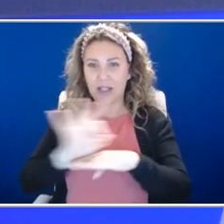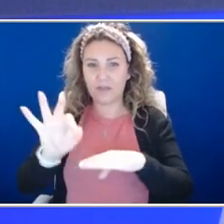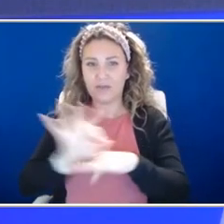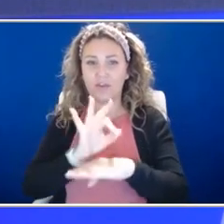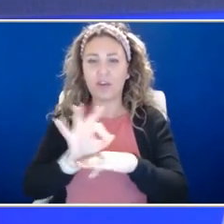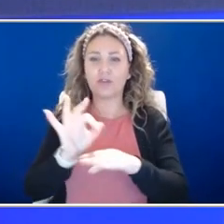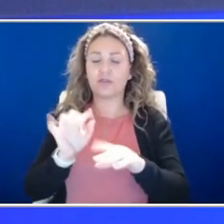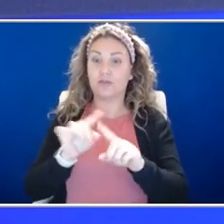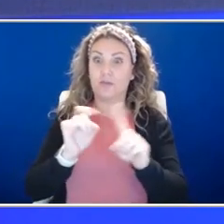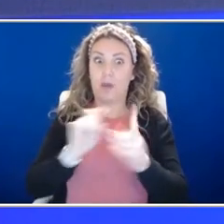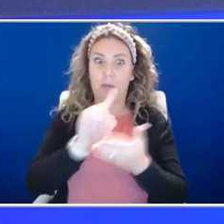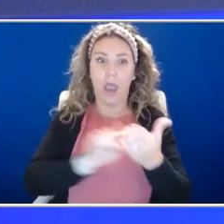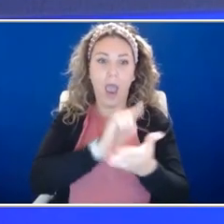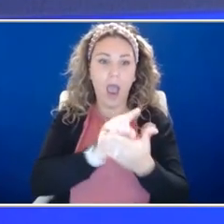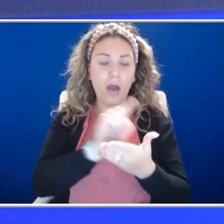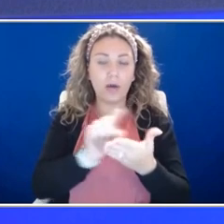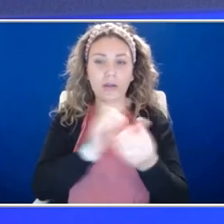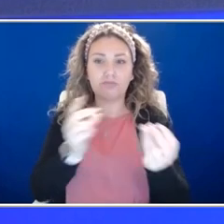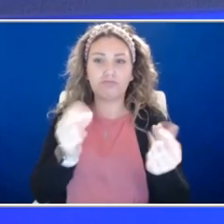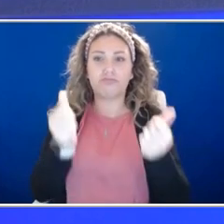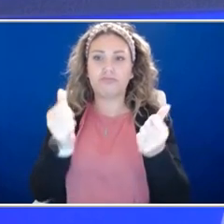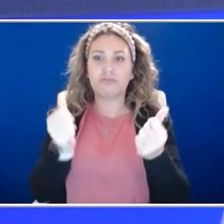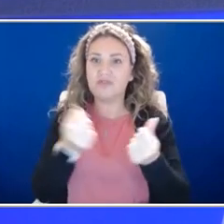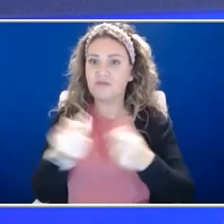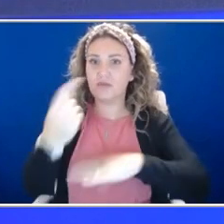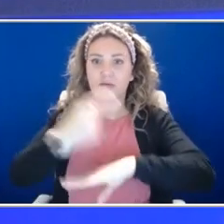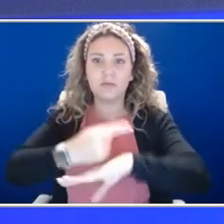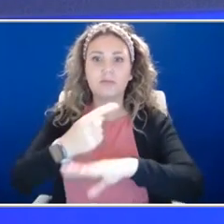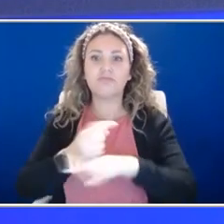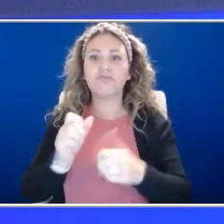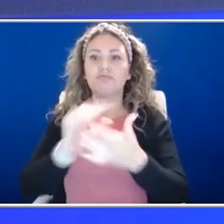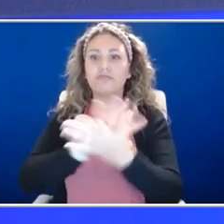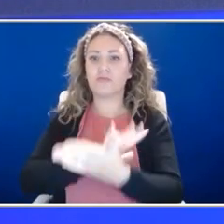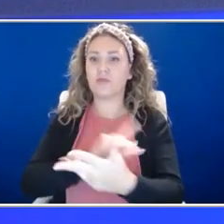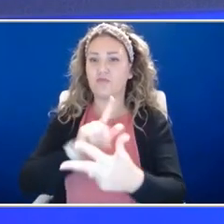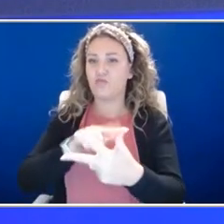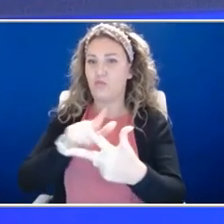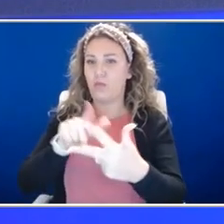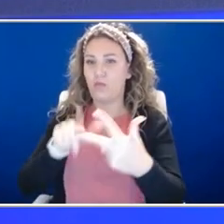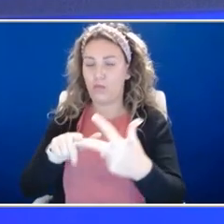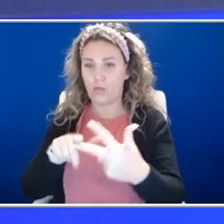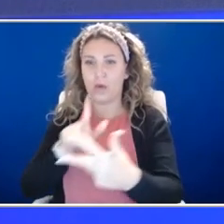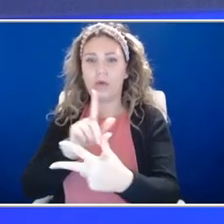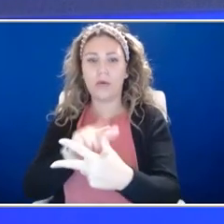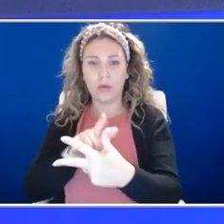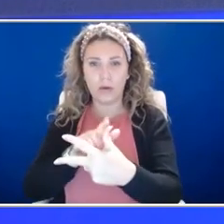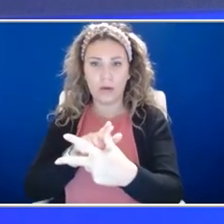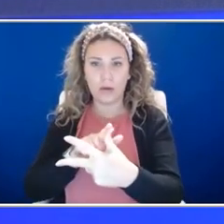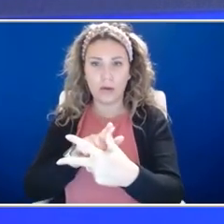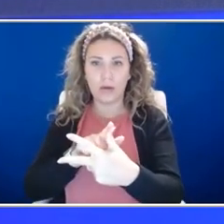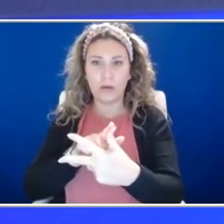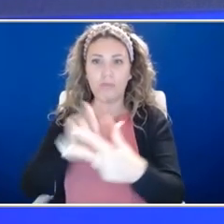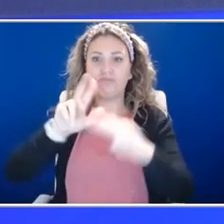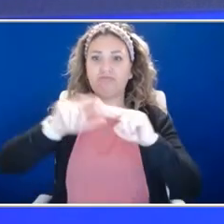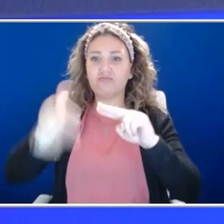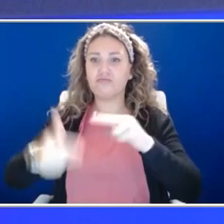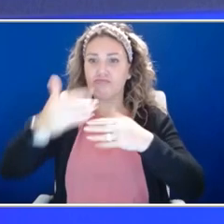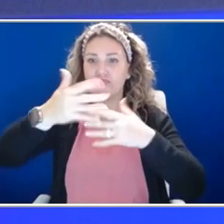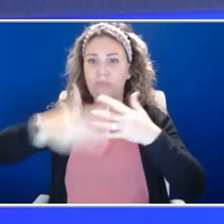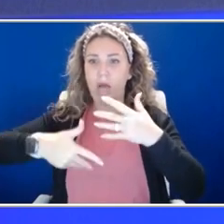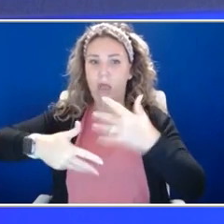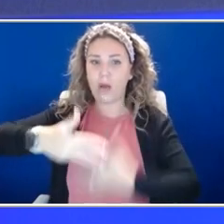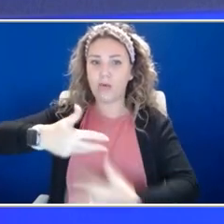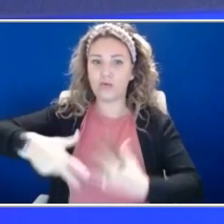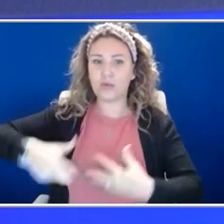to days. It's usually caused by one of three things. Either there's a decrease in the blood supply to the kidney,